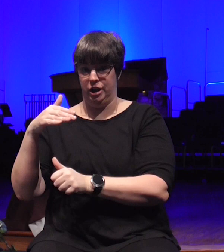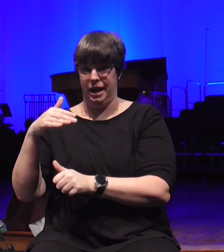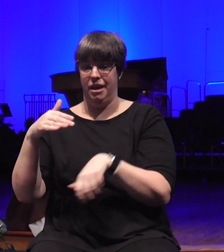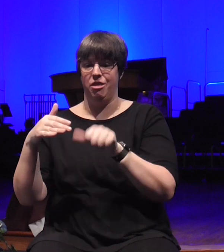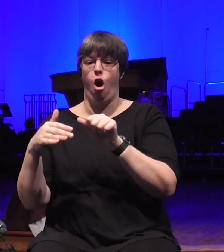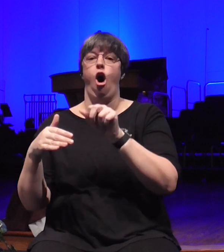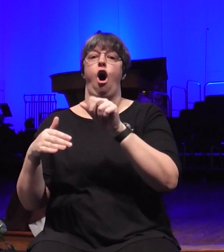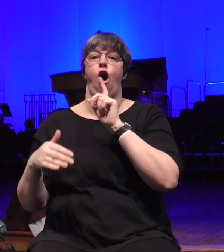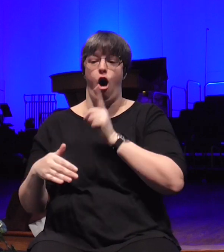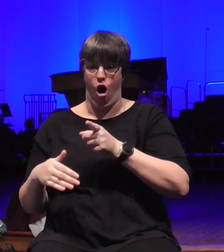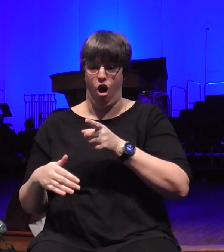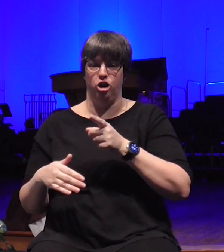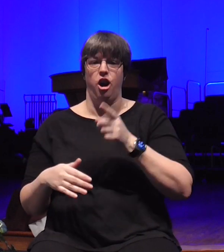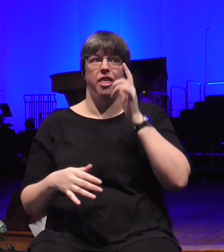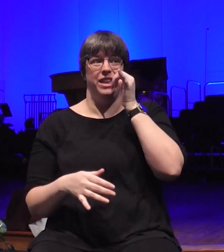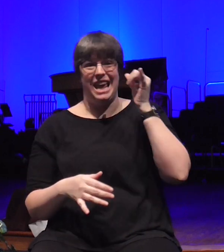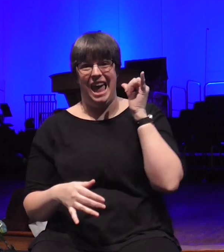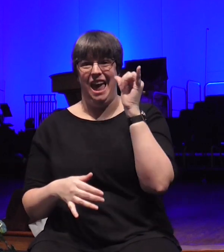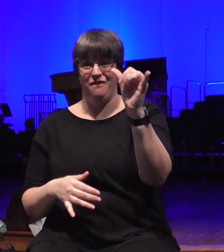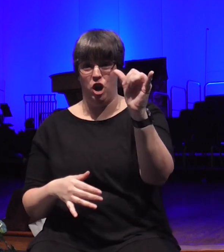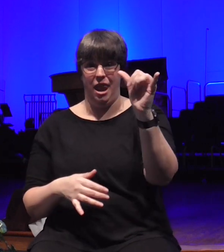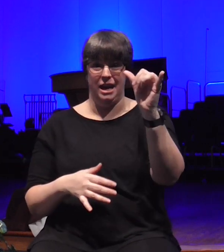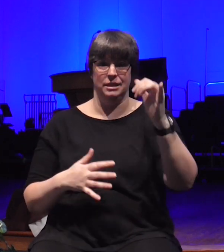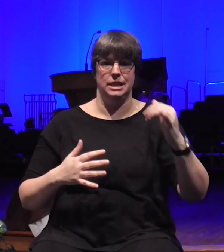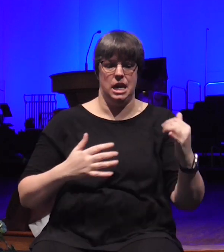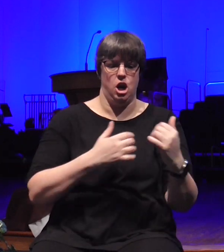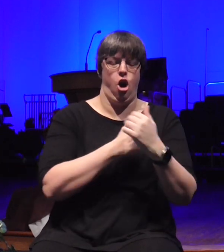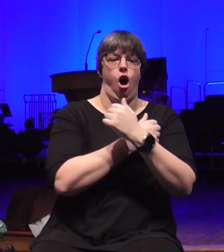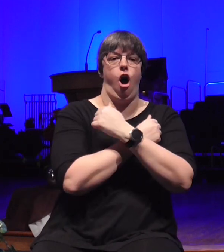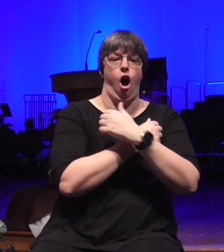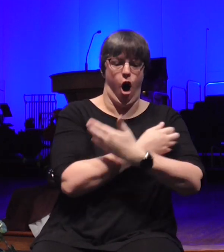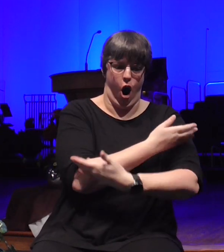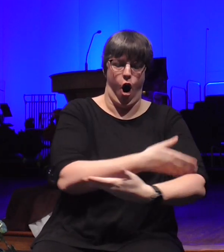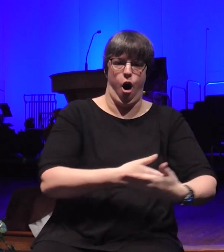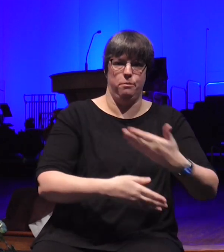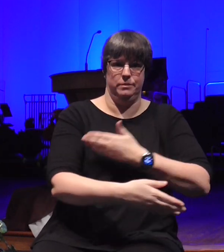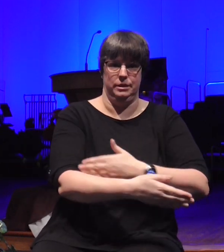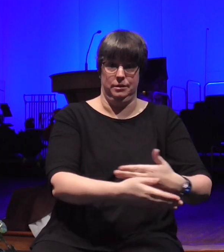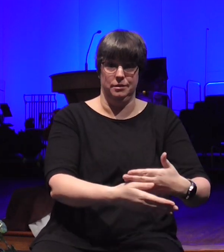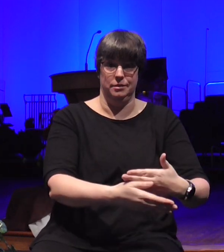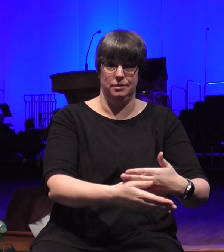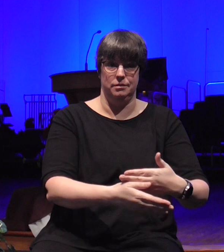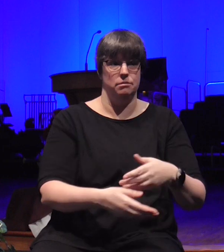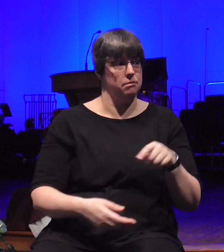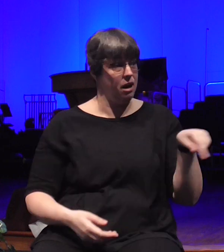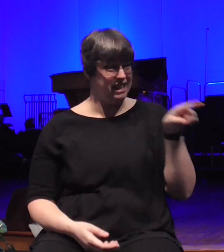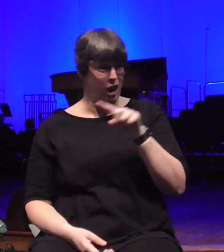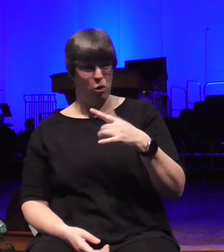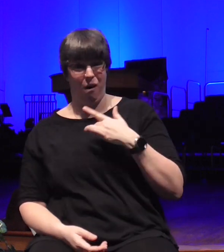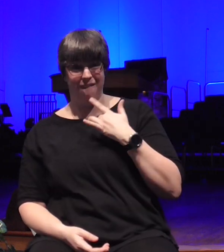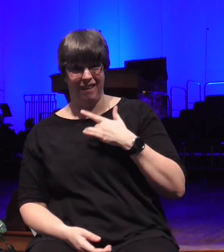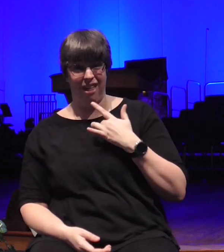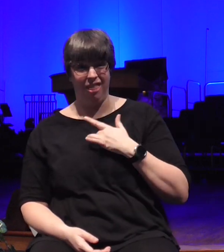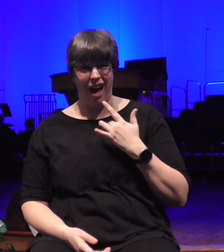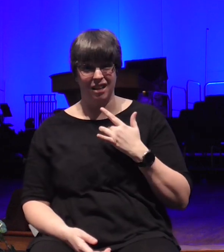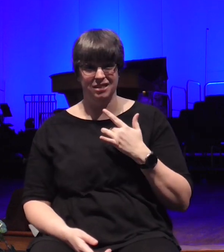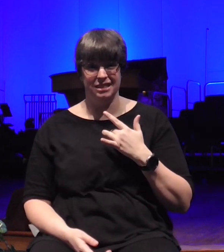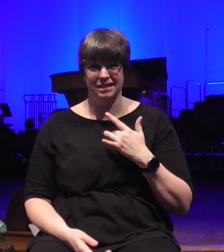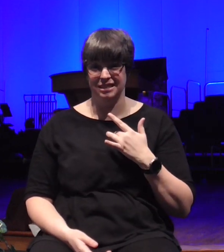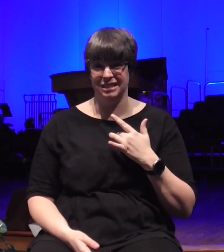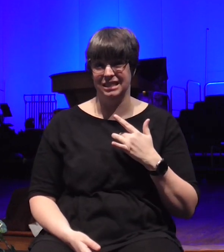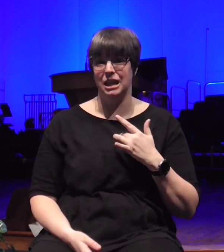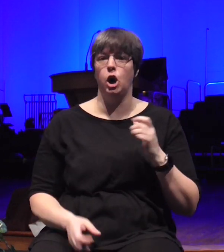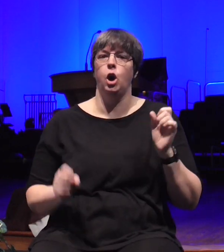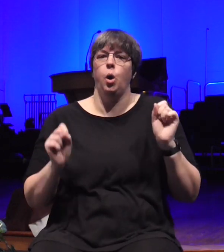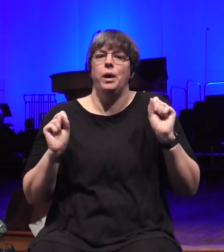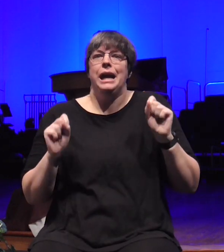everlasting arms. You feel those arms underneath your spirit? We can